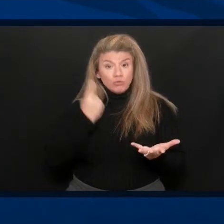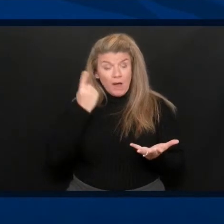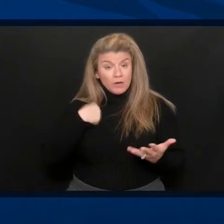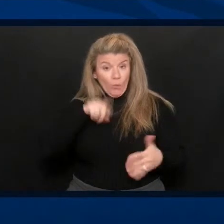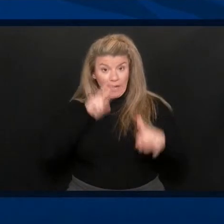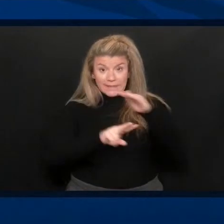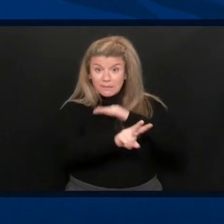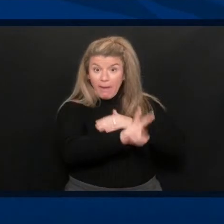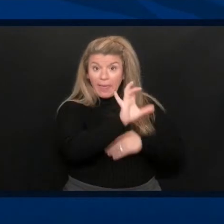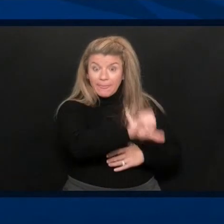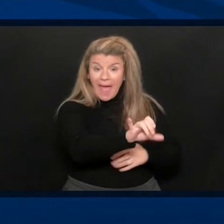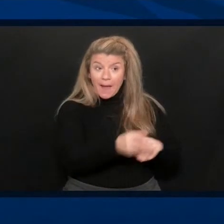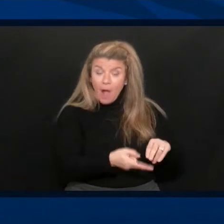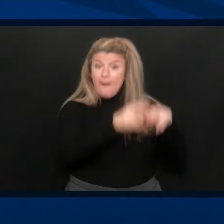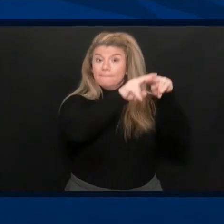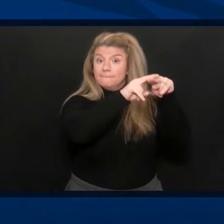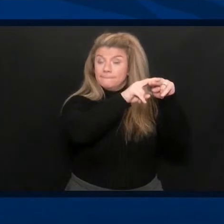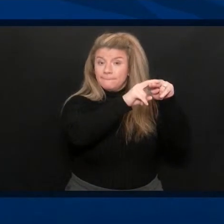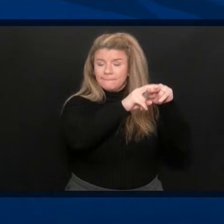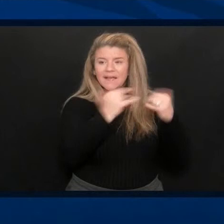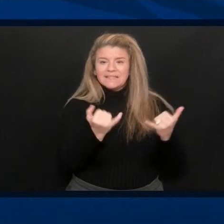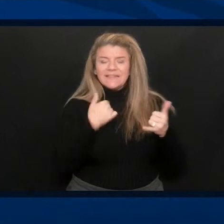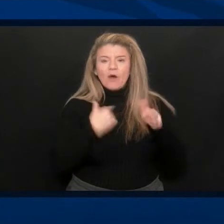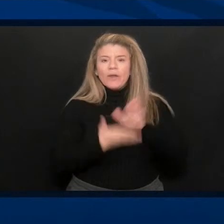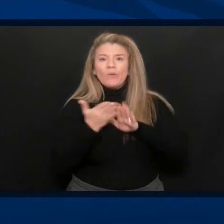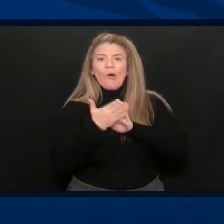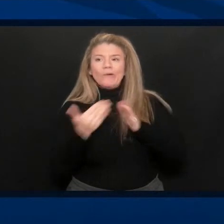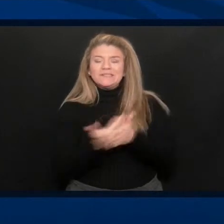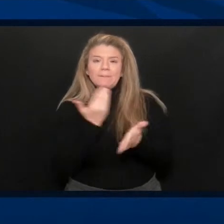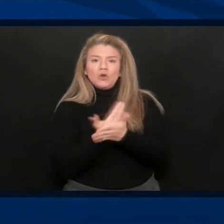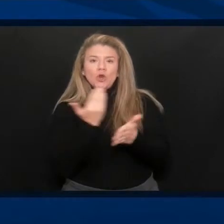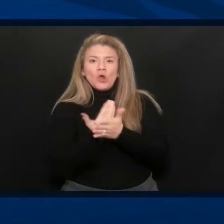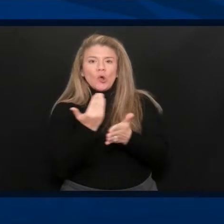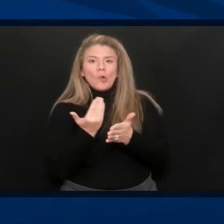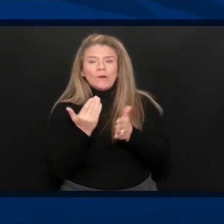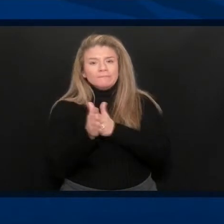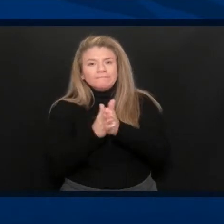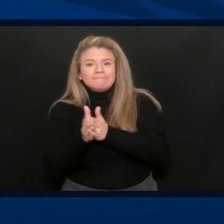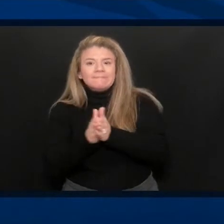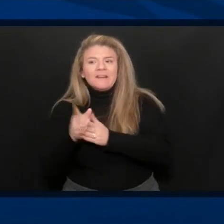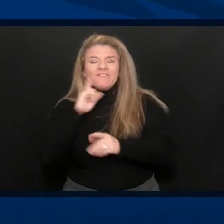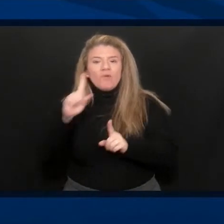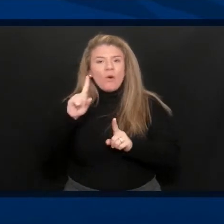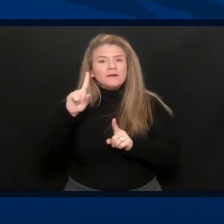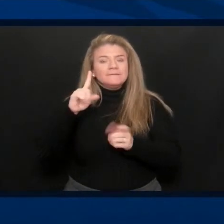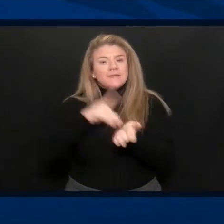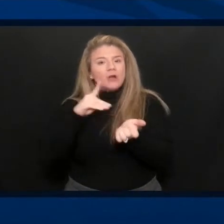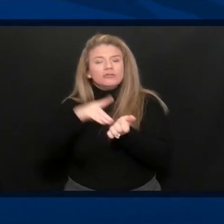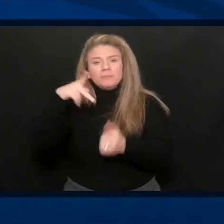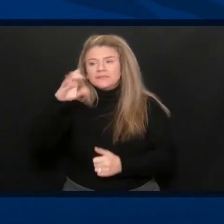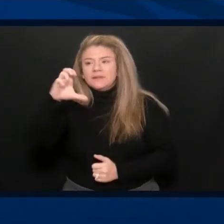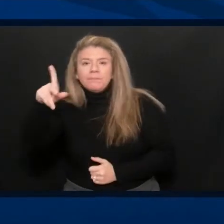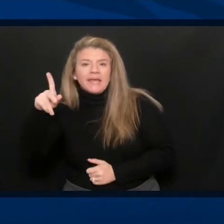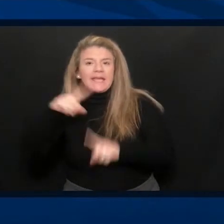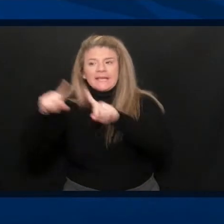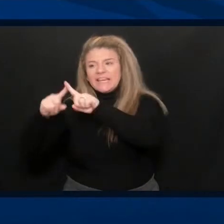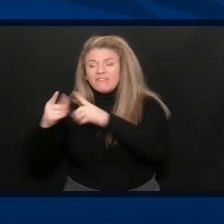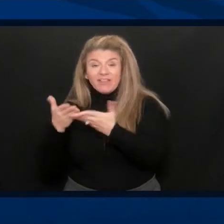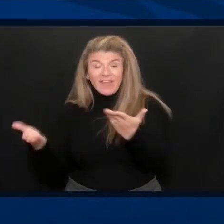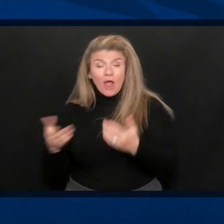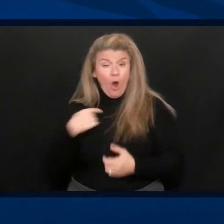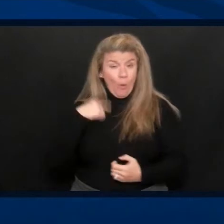anticipate that going back up as we roll out some of these initiatives like getting shots to primary care providers, or are we